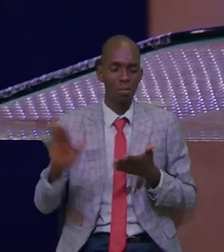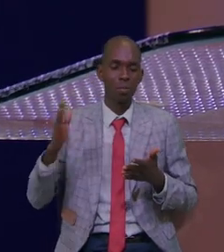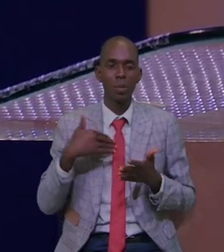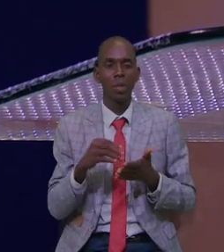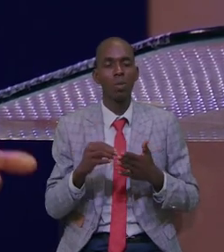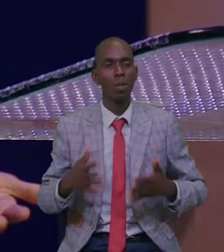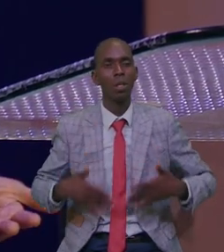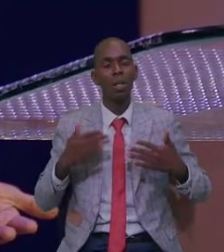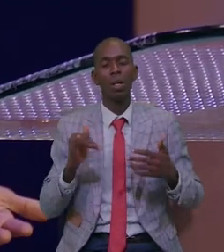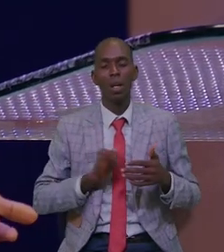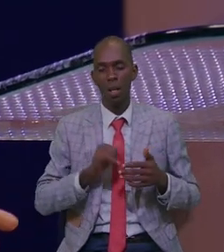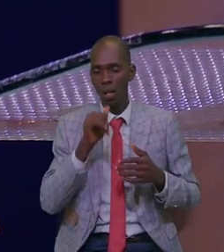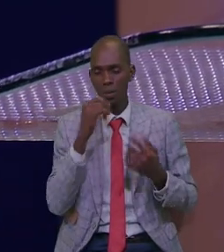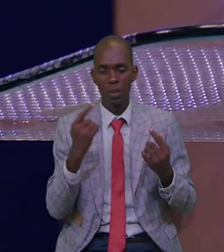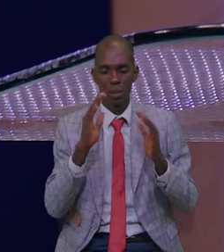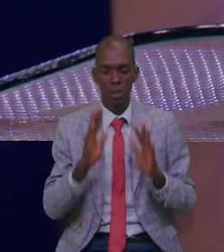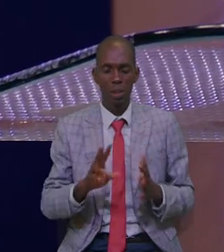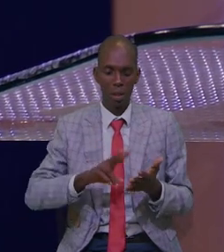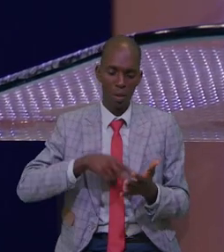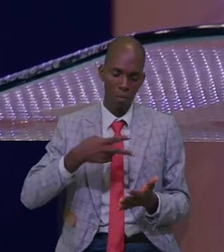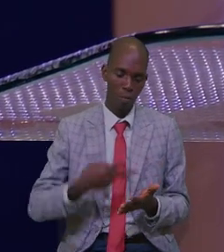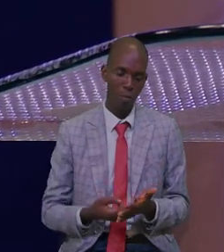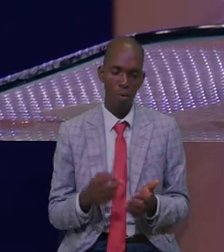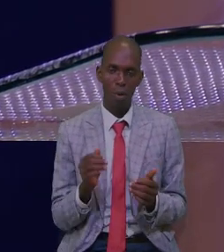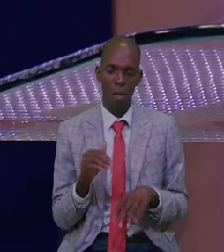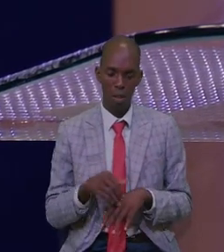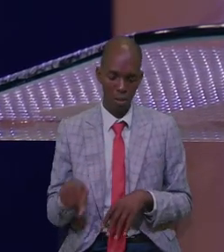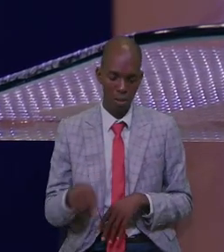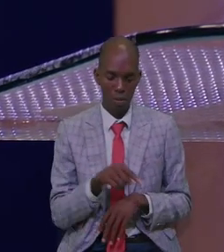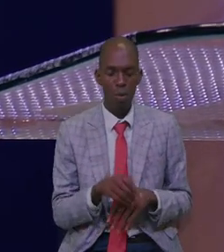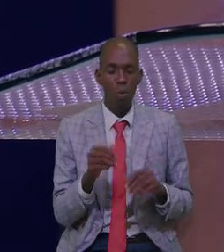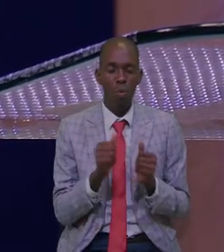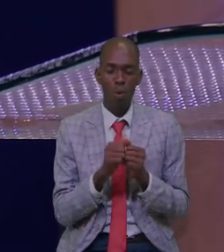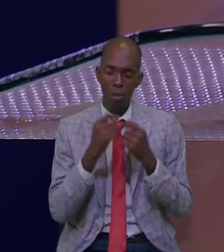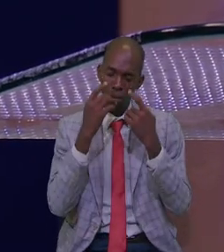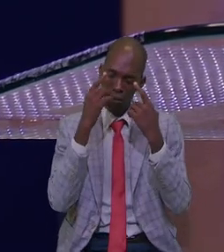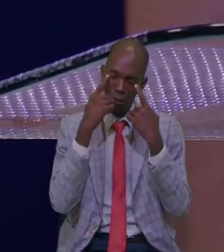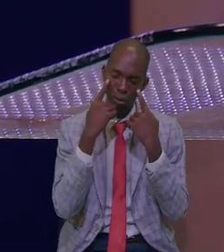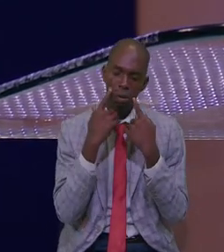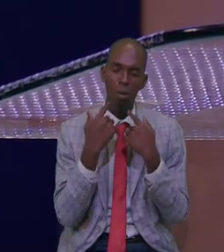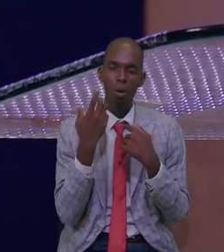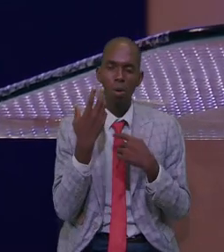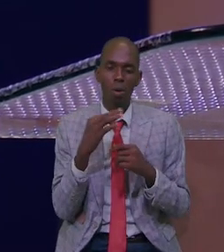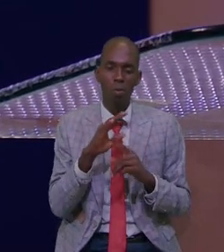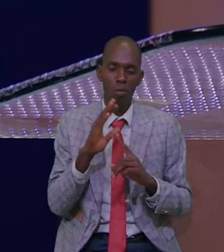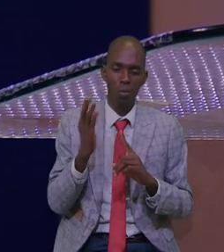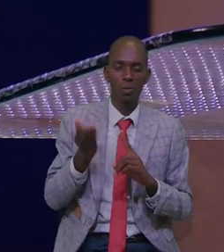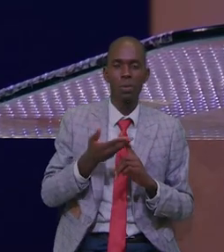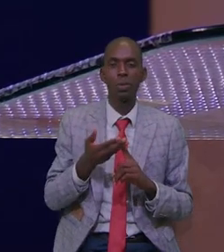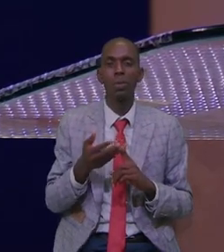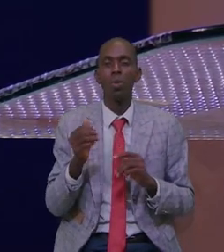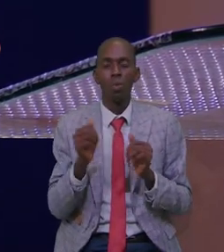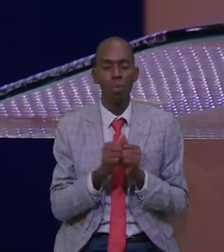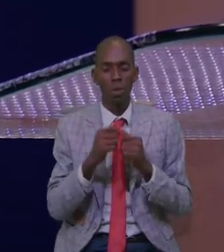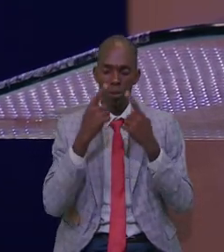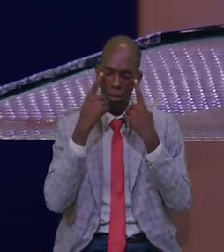He falls at his feet with tears of conviction and with tears of contrition